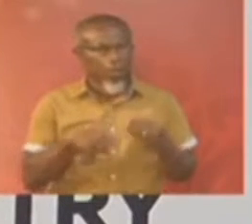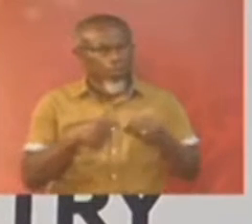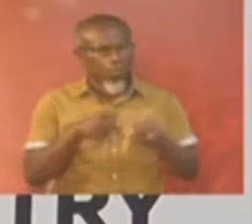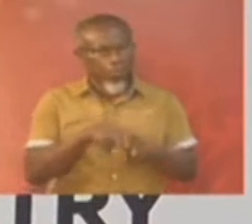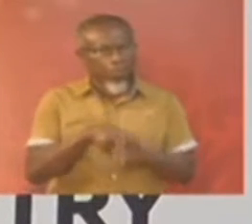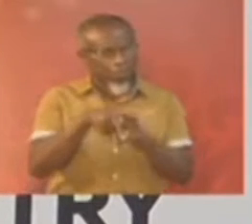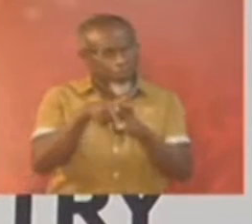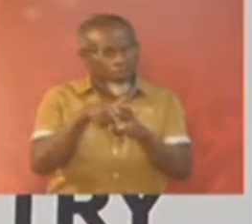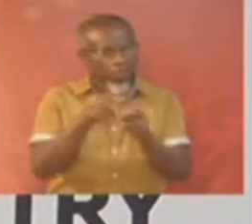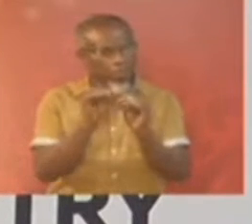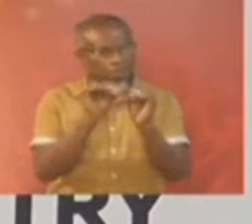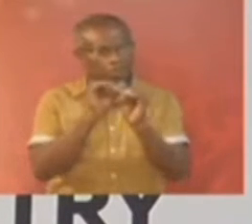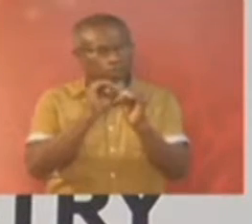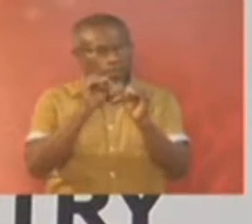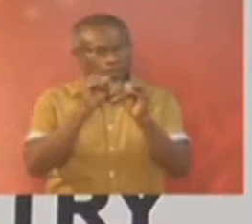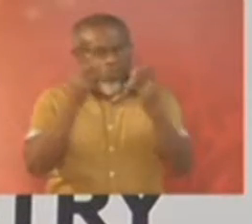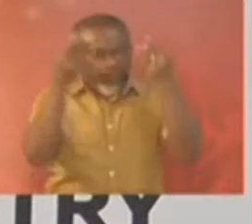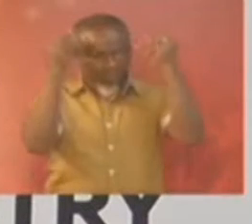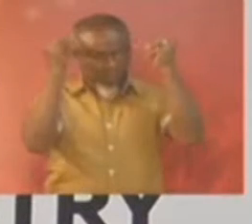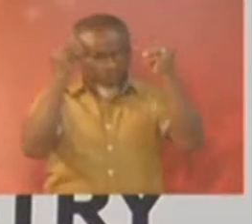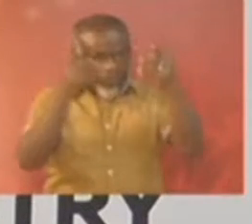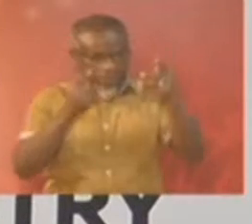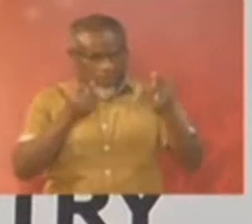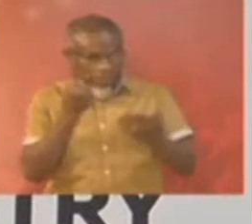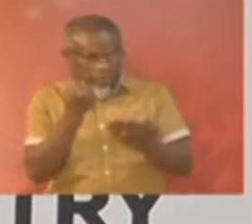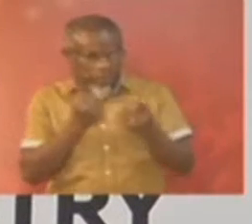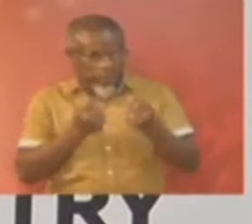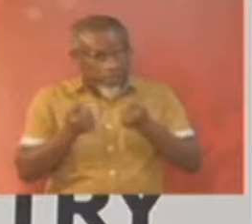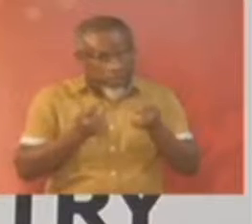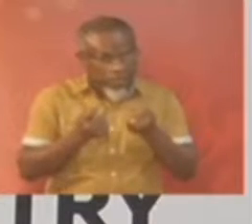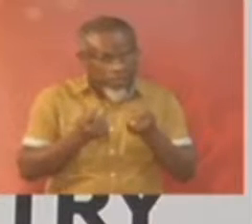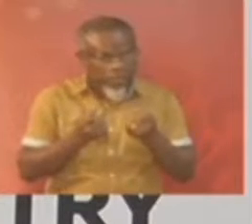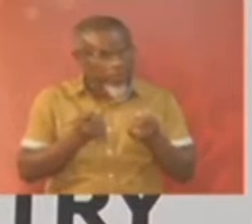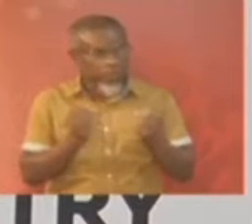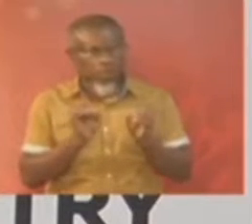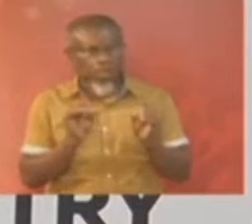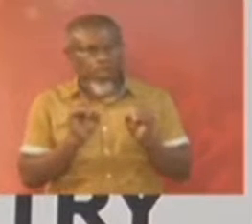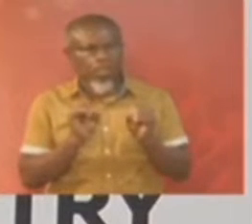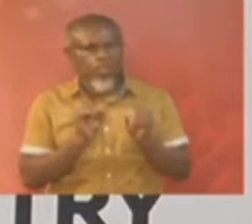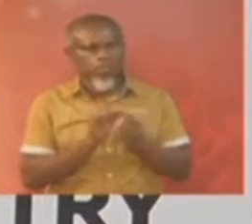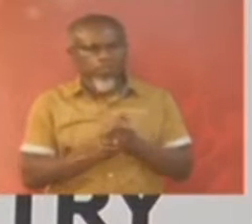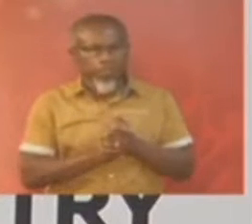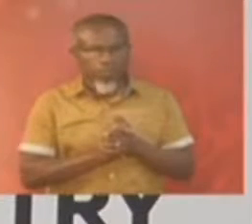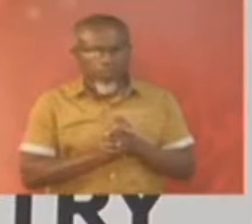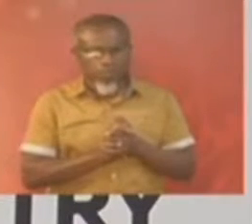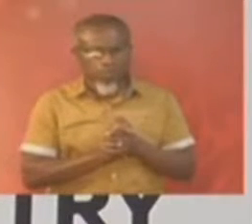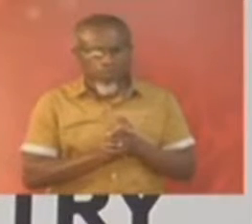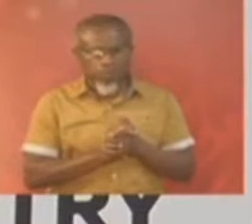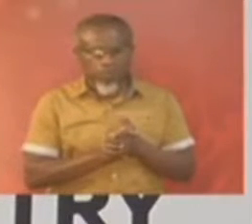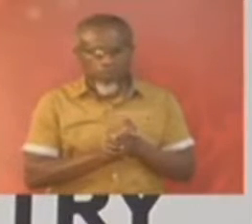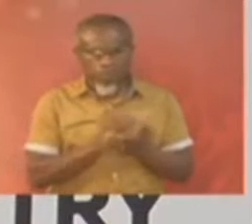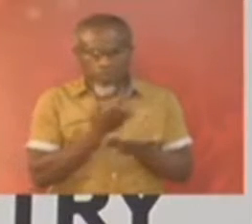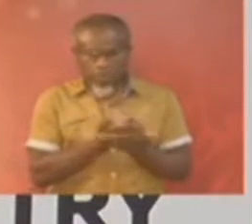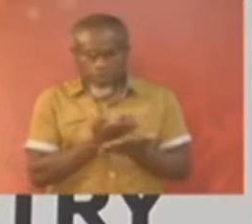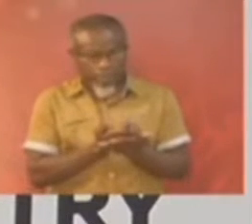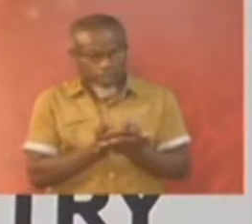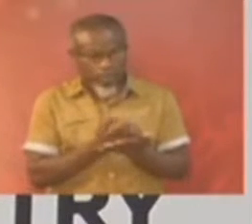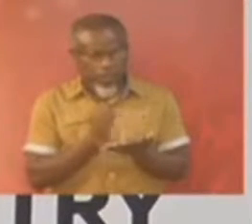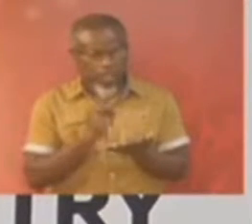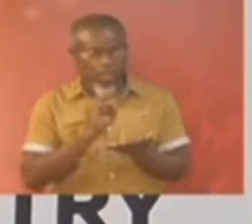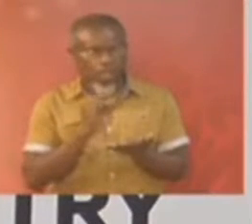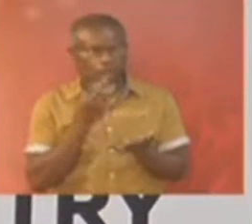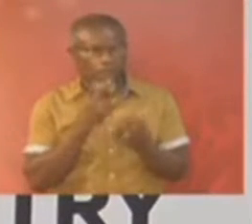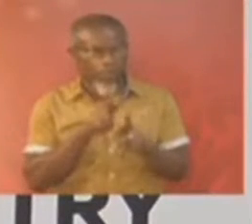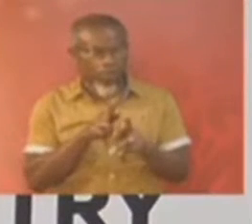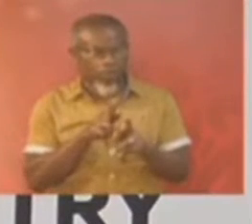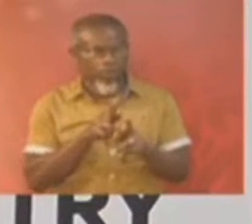or the Ministry of Health. There's no magic number. I want to say there's no magic number for